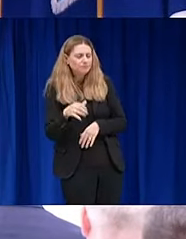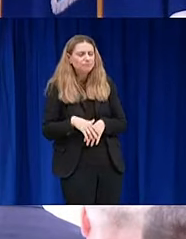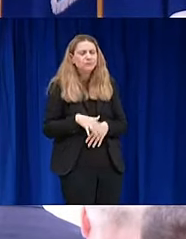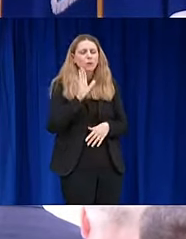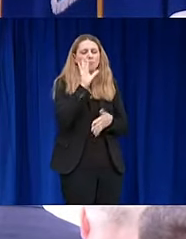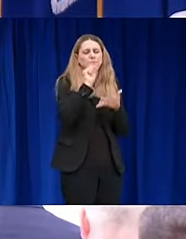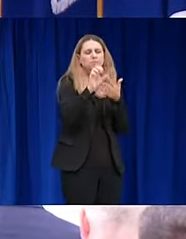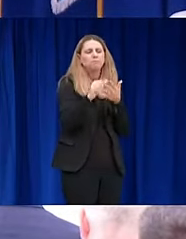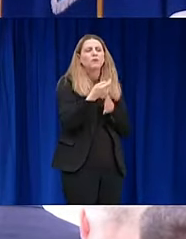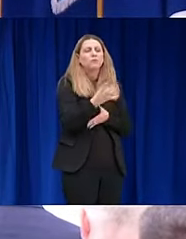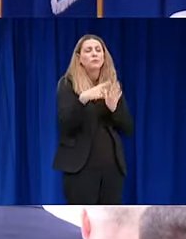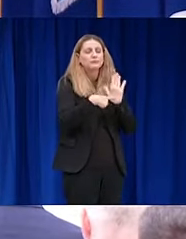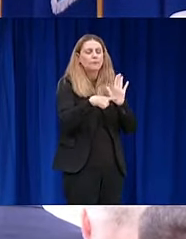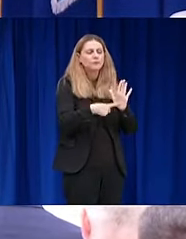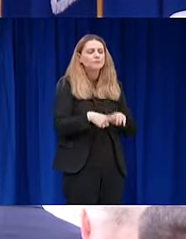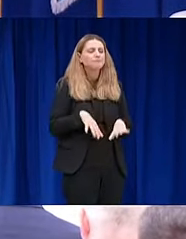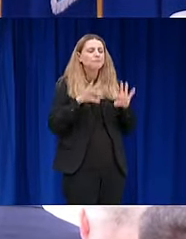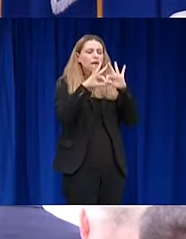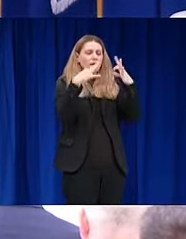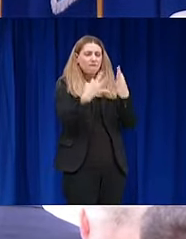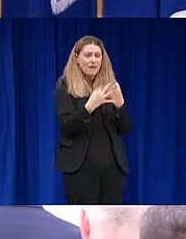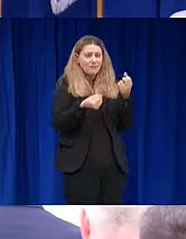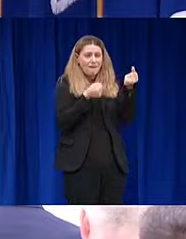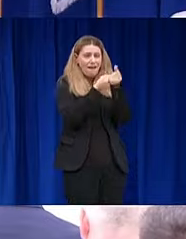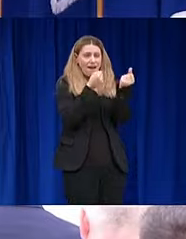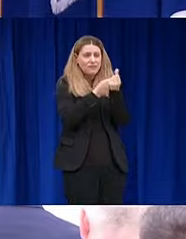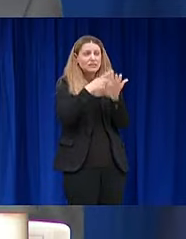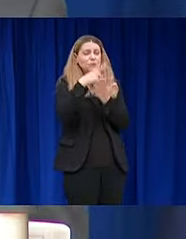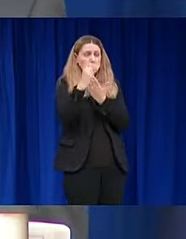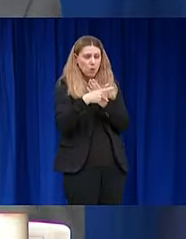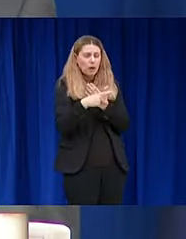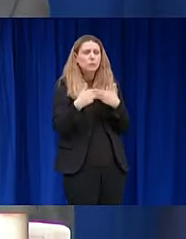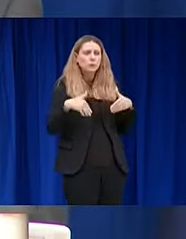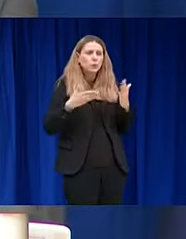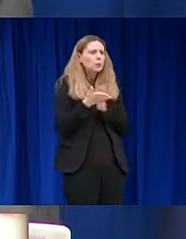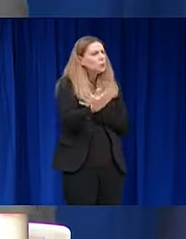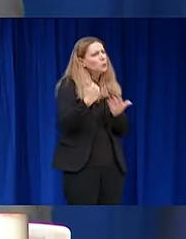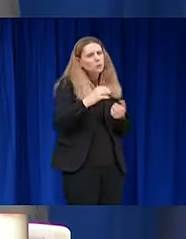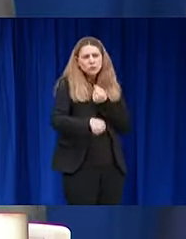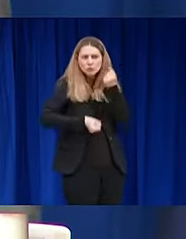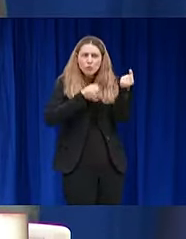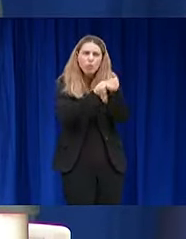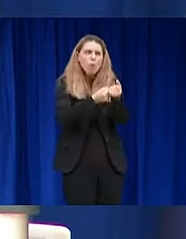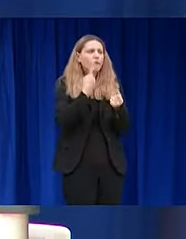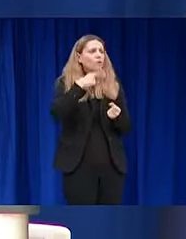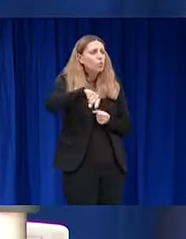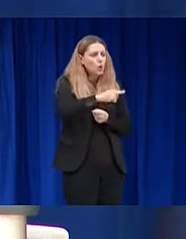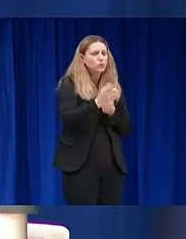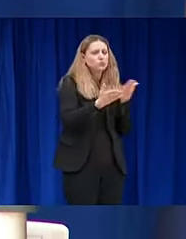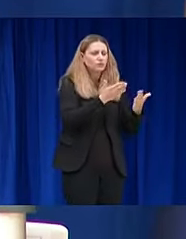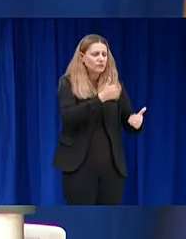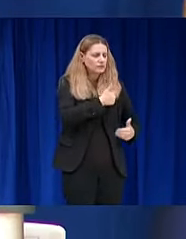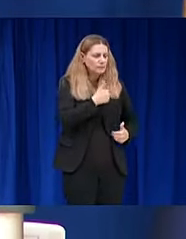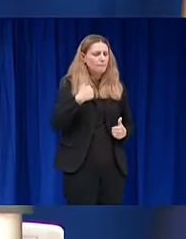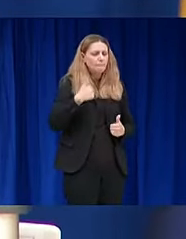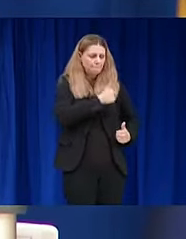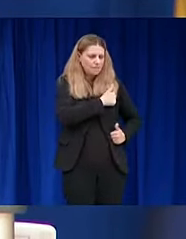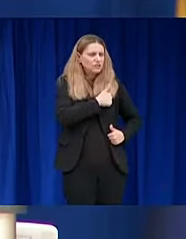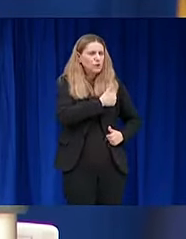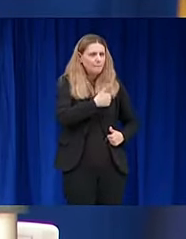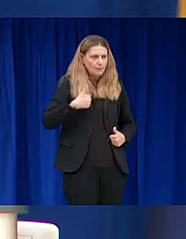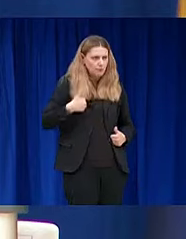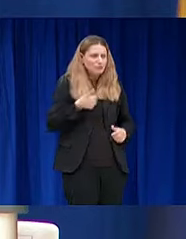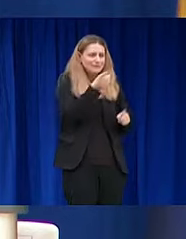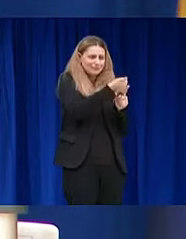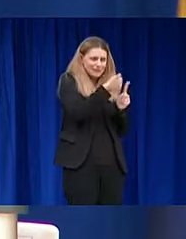The Family Advocacy Program works to ensure comprehensive support for service members who are LGBTQ or have